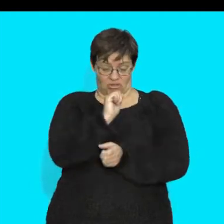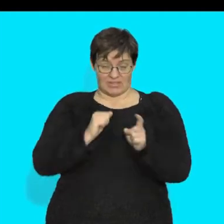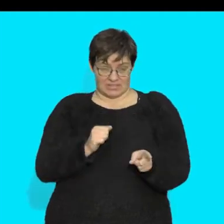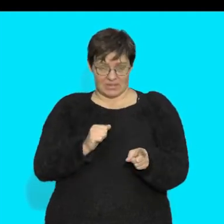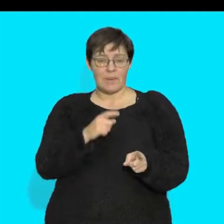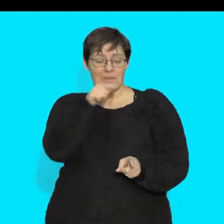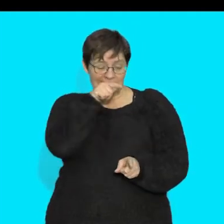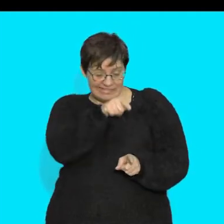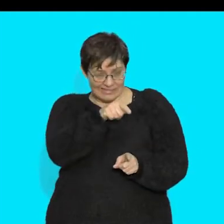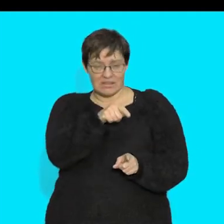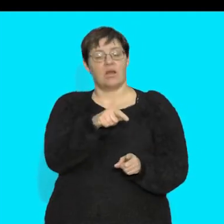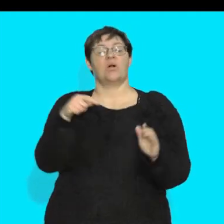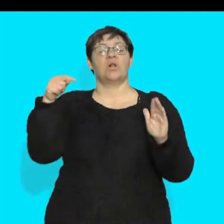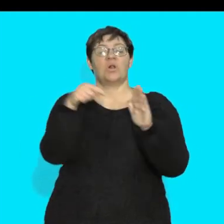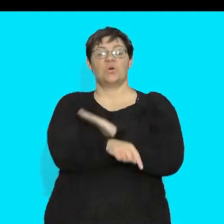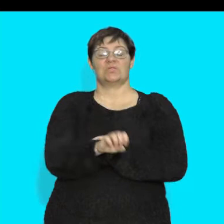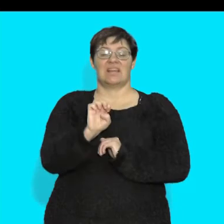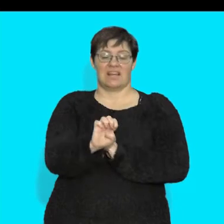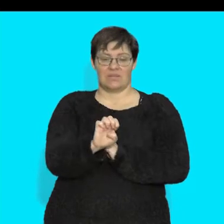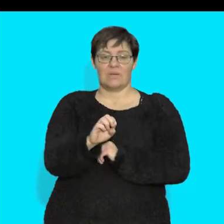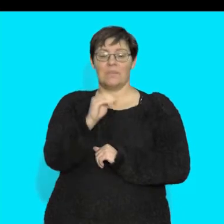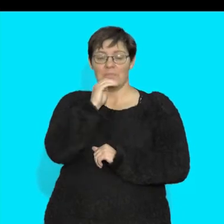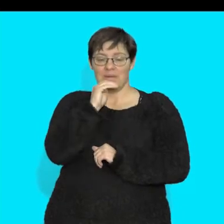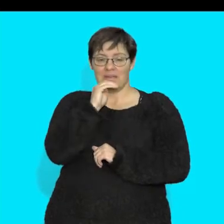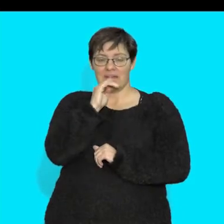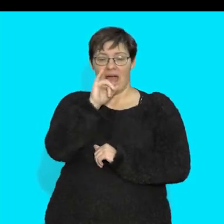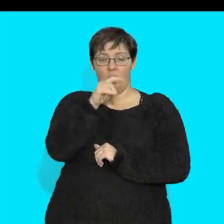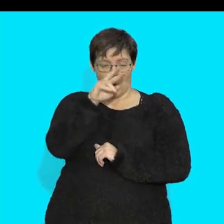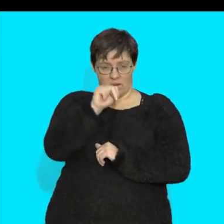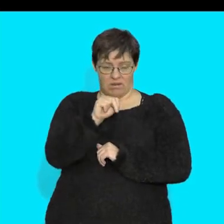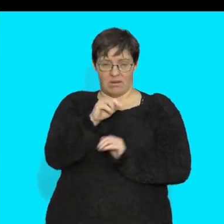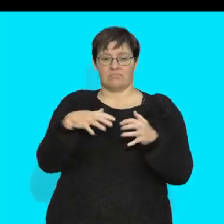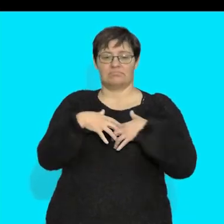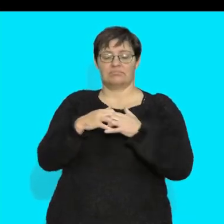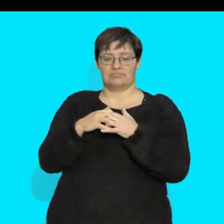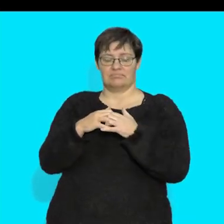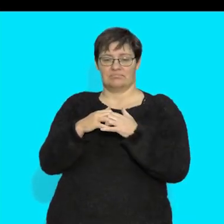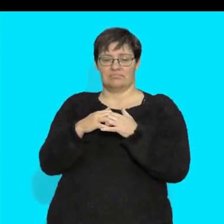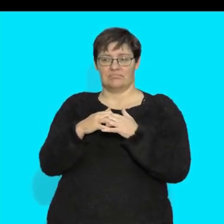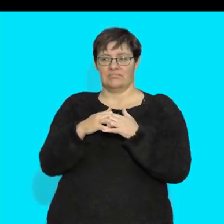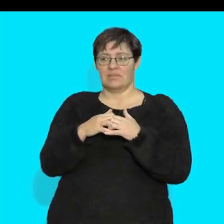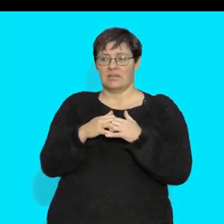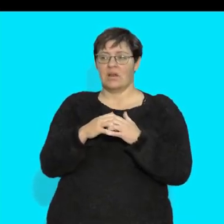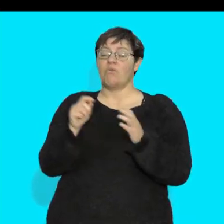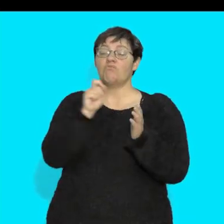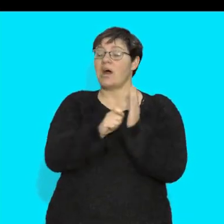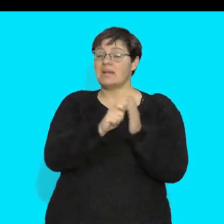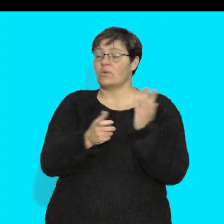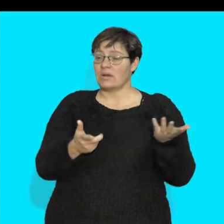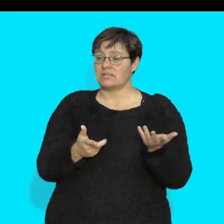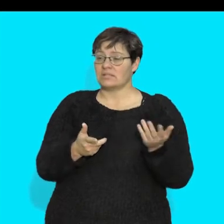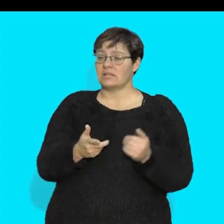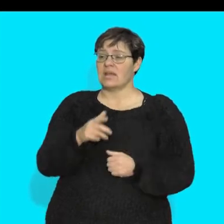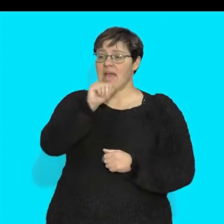to be able to lose electrons to form the silver ions, and we're going to write that